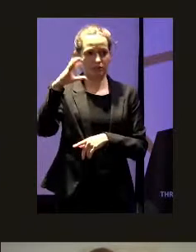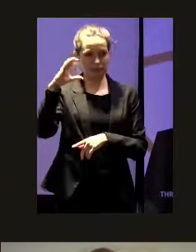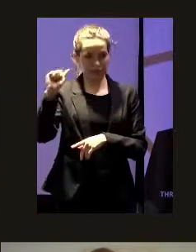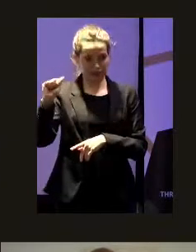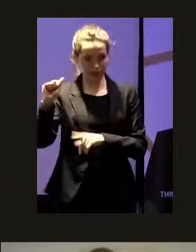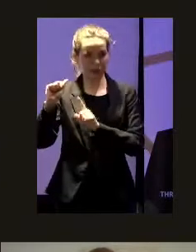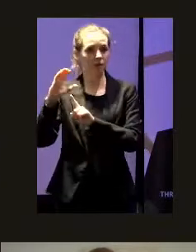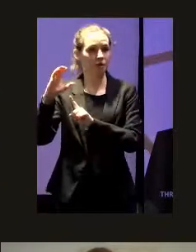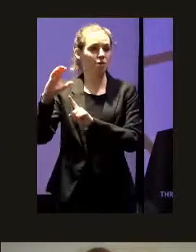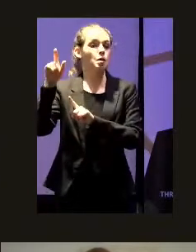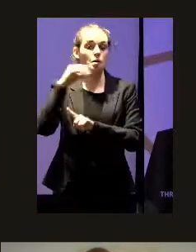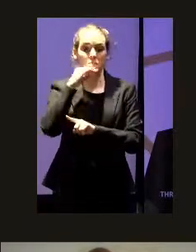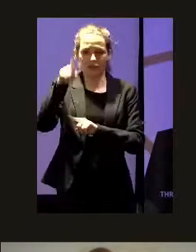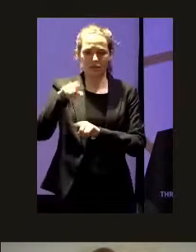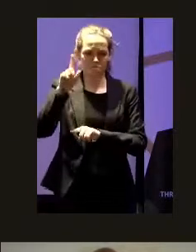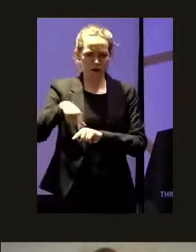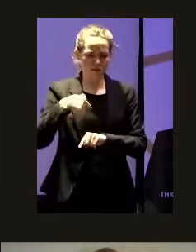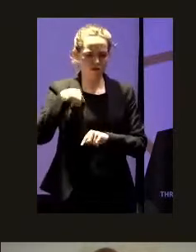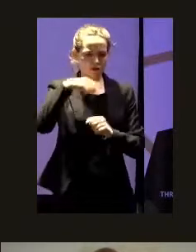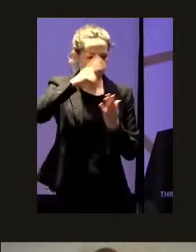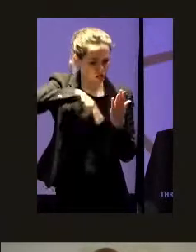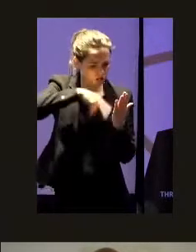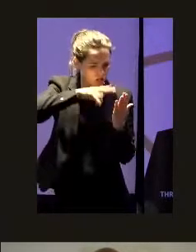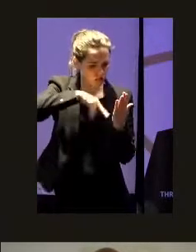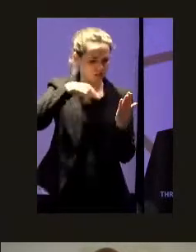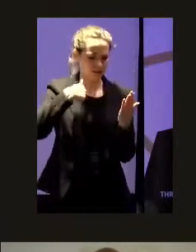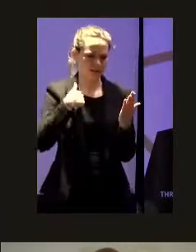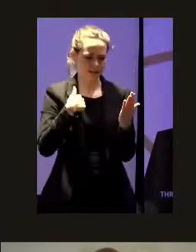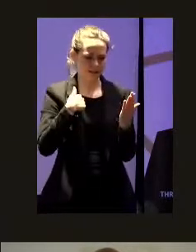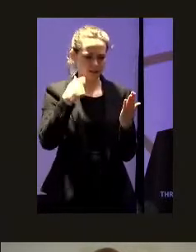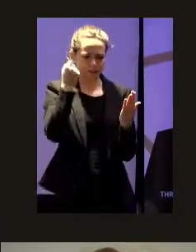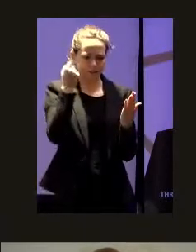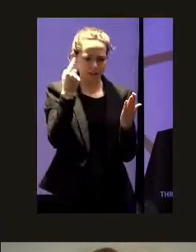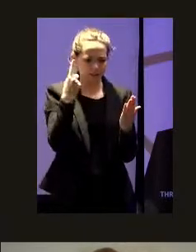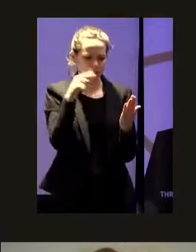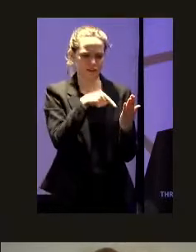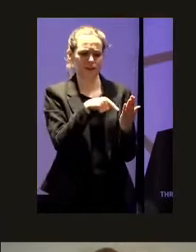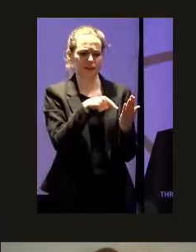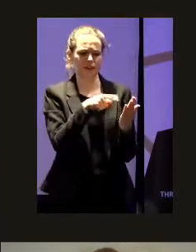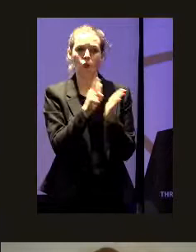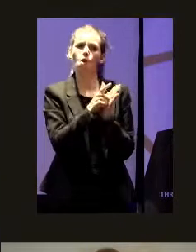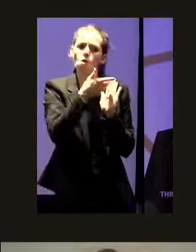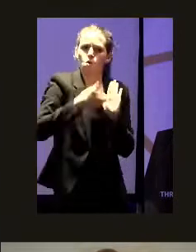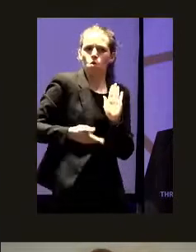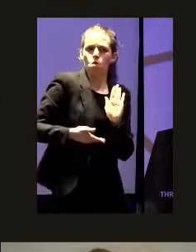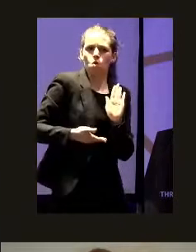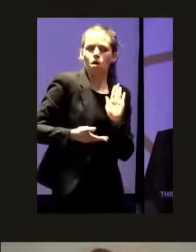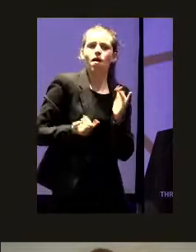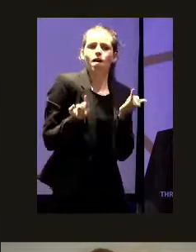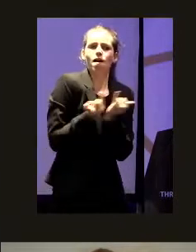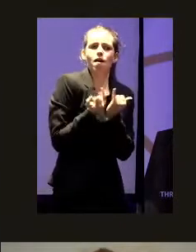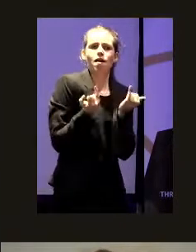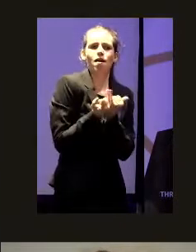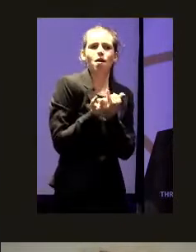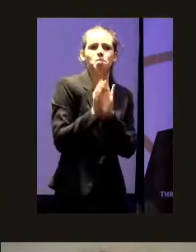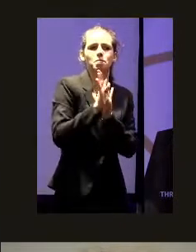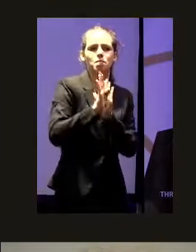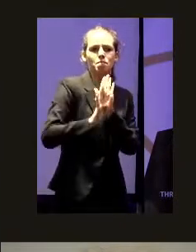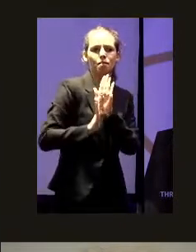familiarize themselves with the piece of legislation, which should be our Bible, and also